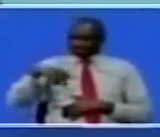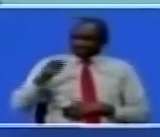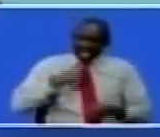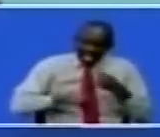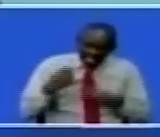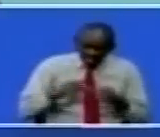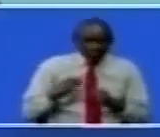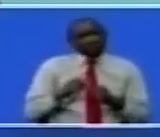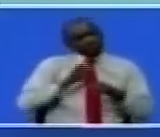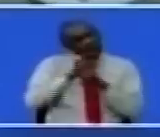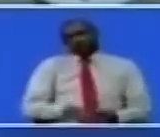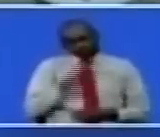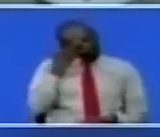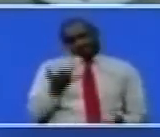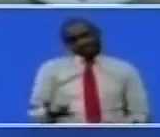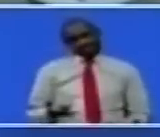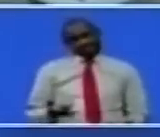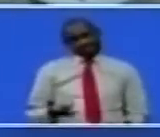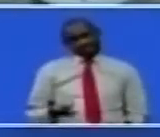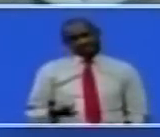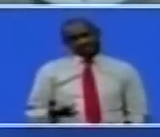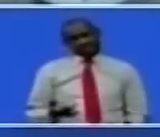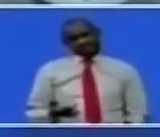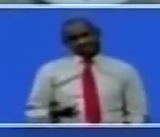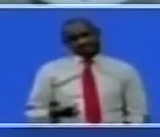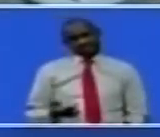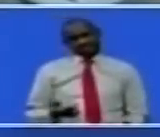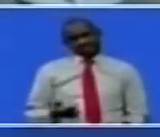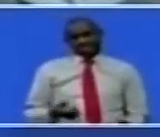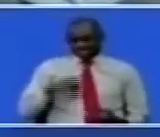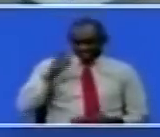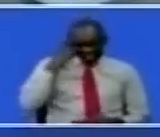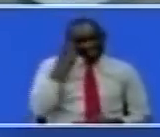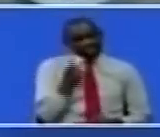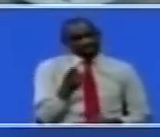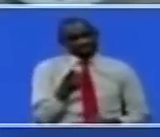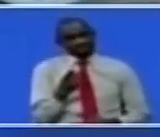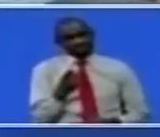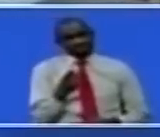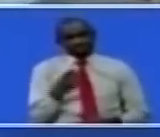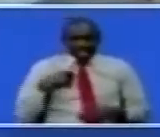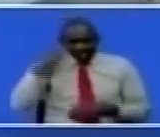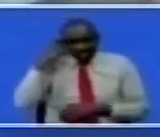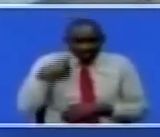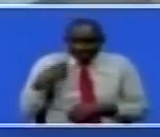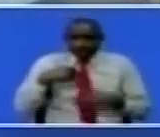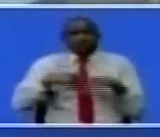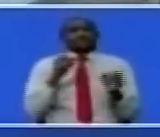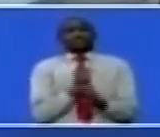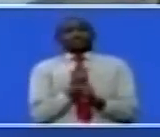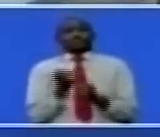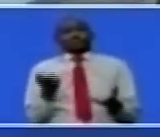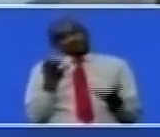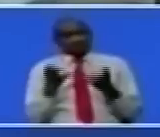hatua katili dhidi yake. The procedure is if you are declared a deserter and at some